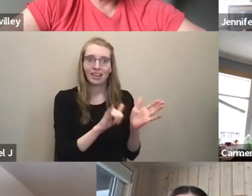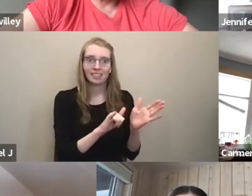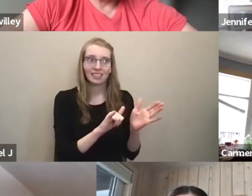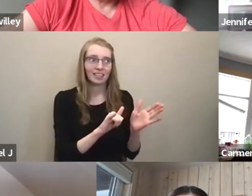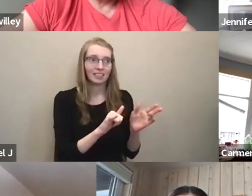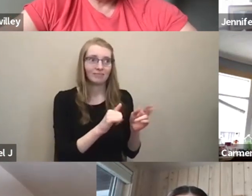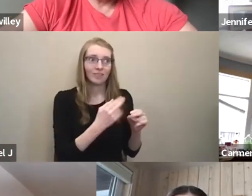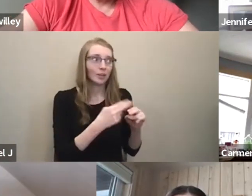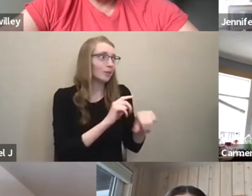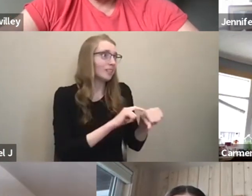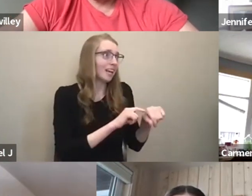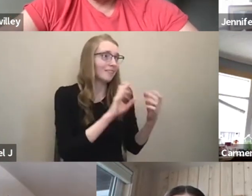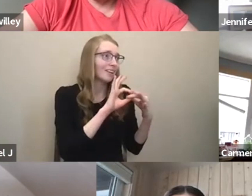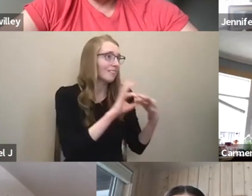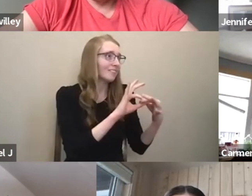temporary.